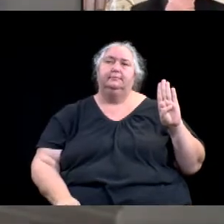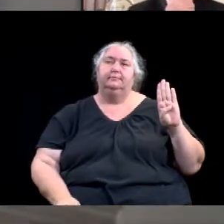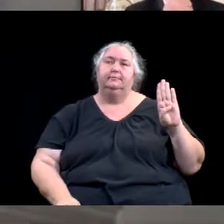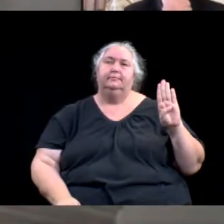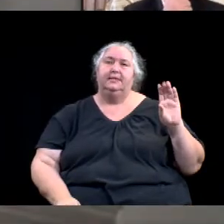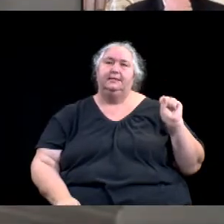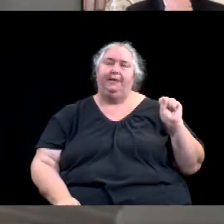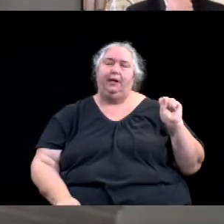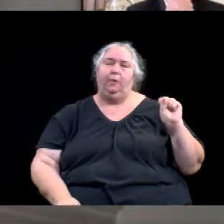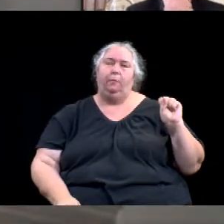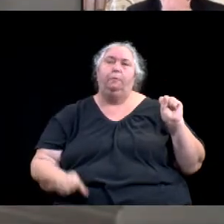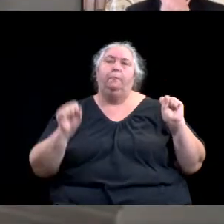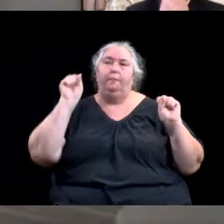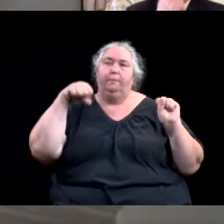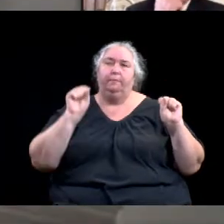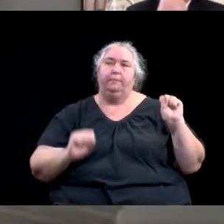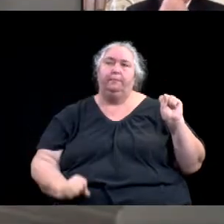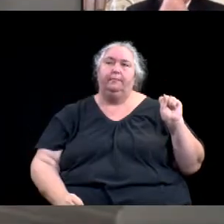on to the consent agenda.